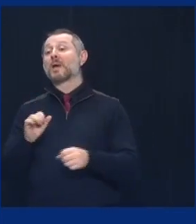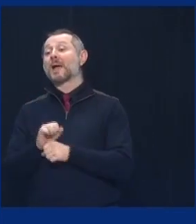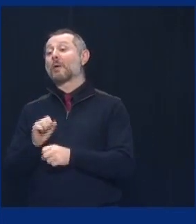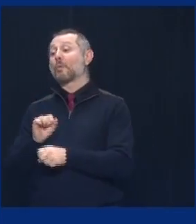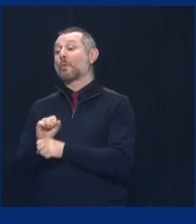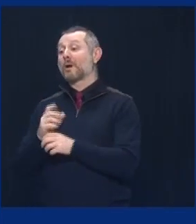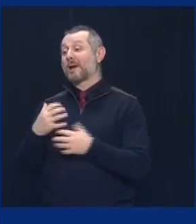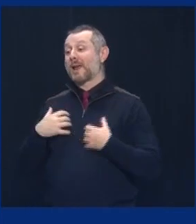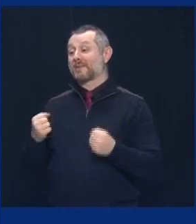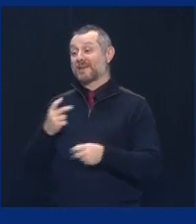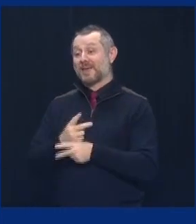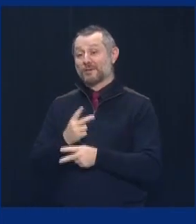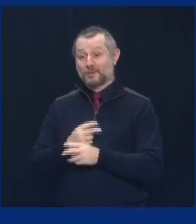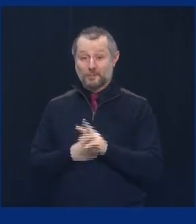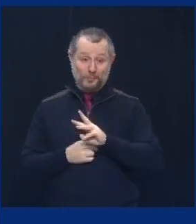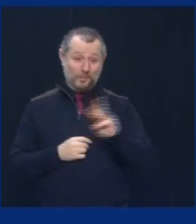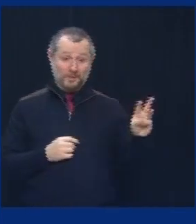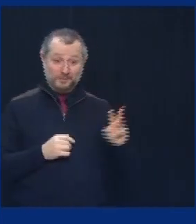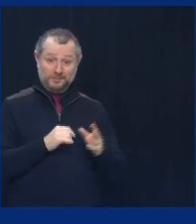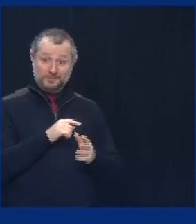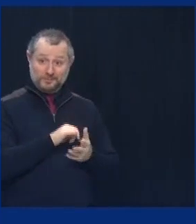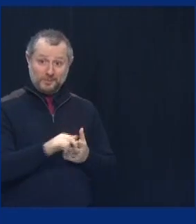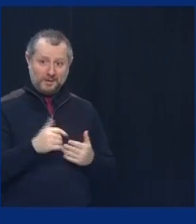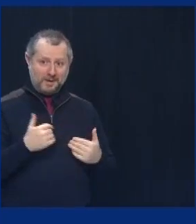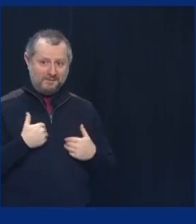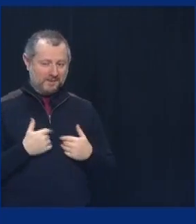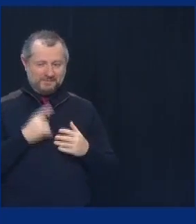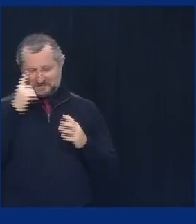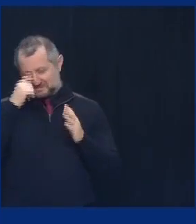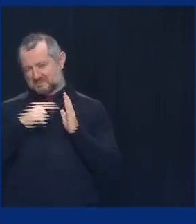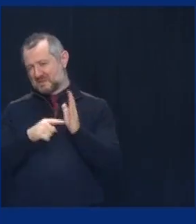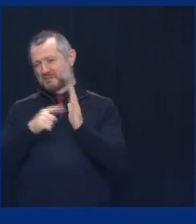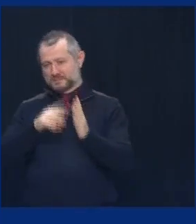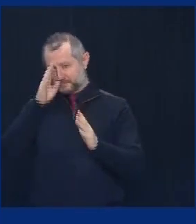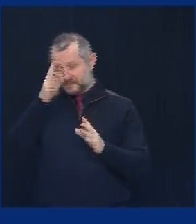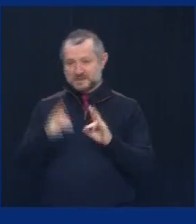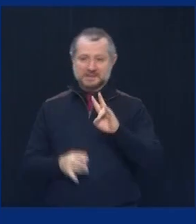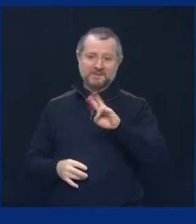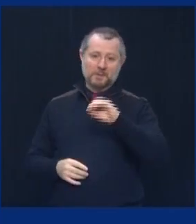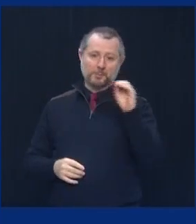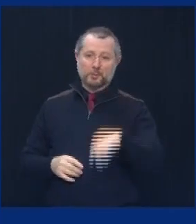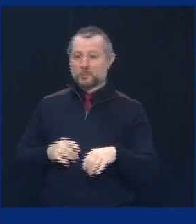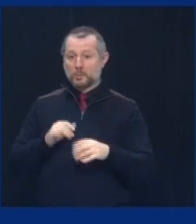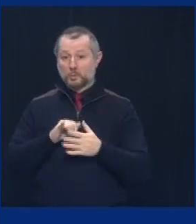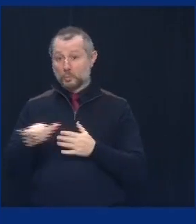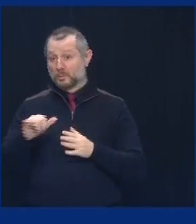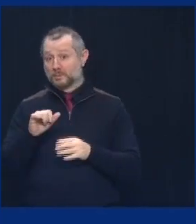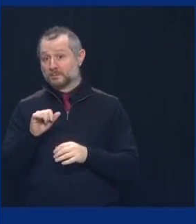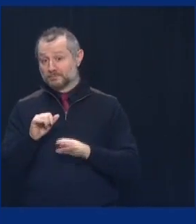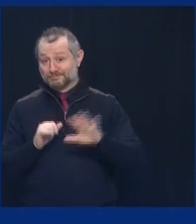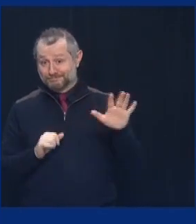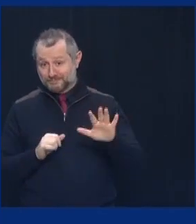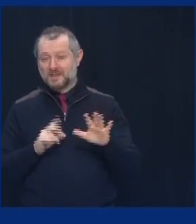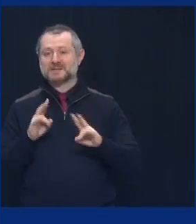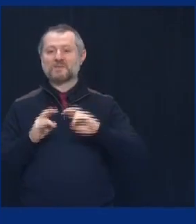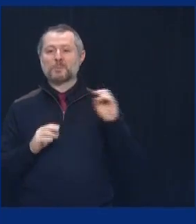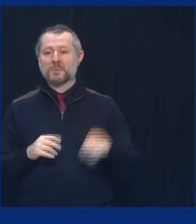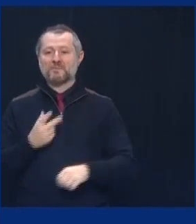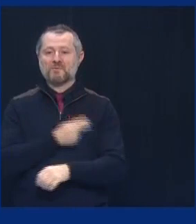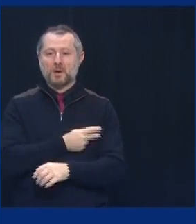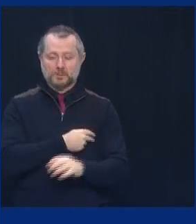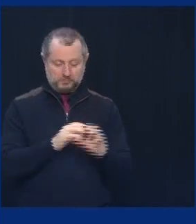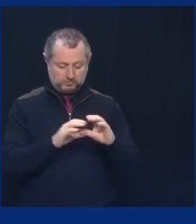York has, let's pick a number, 7% of the healthcare workers in the state, they get 7% of